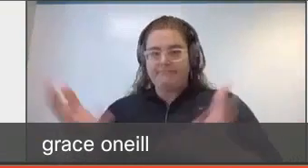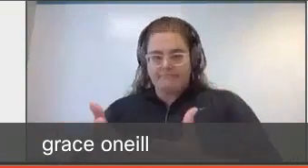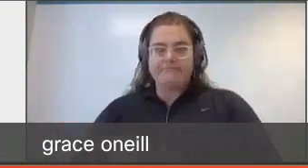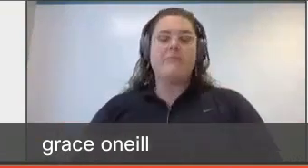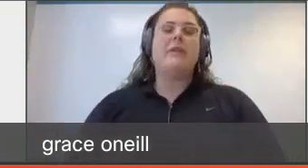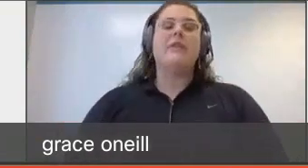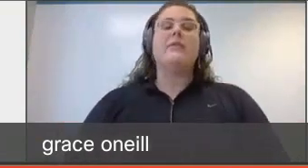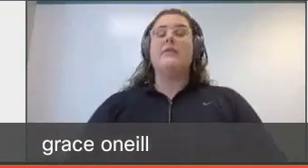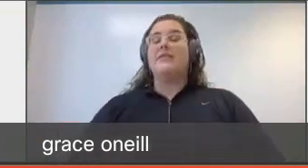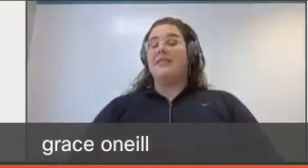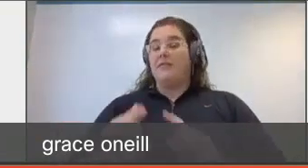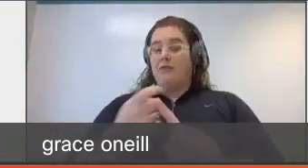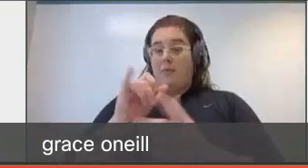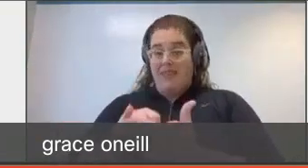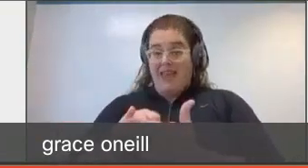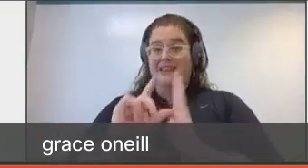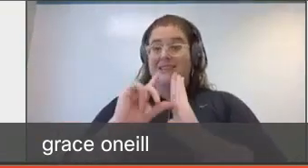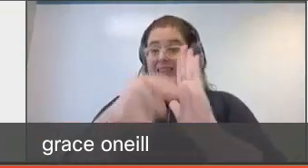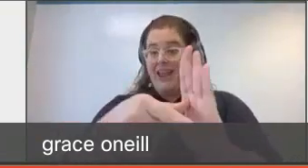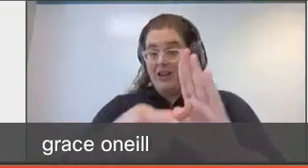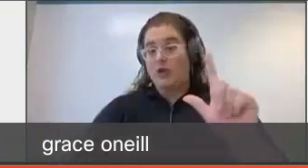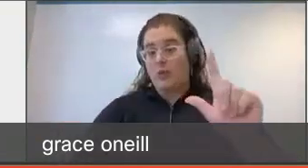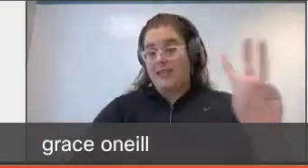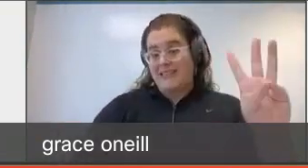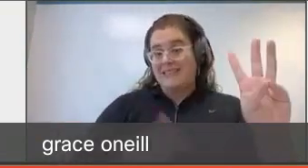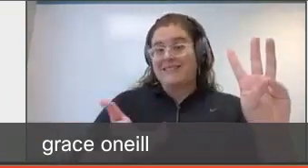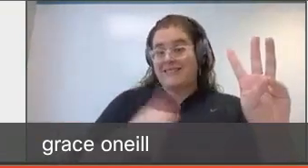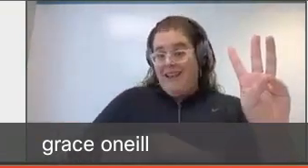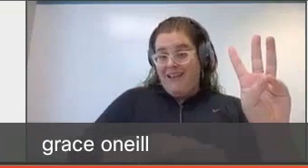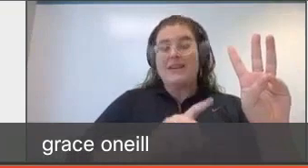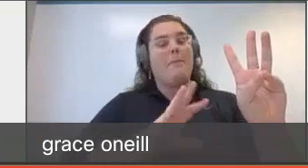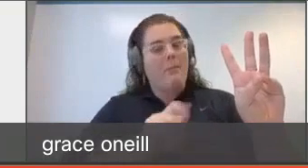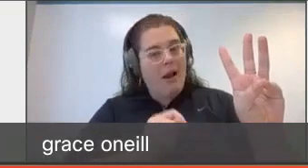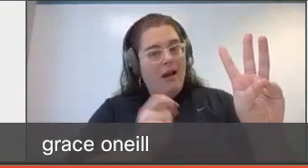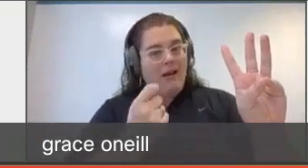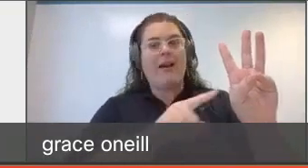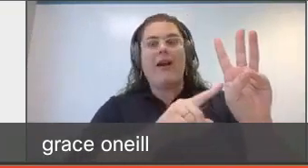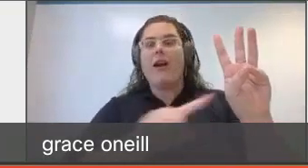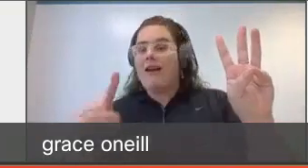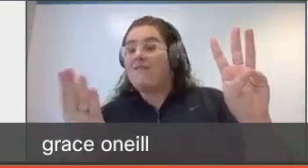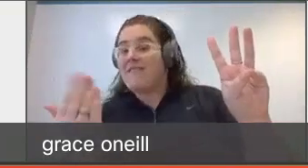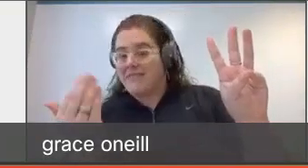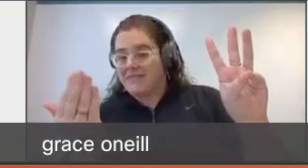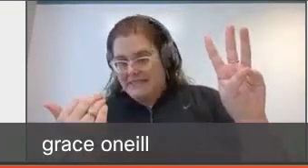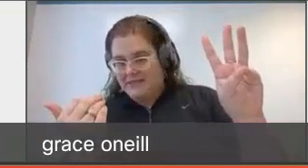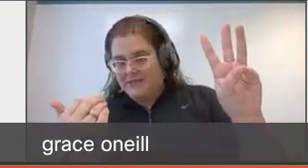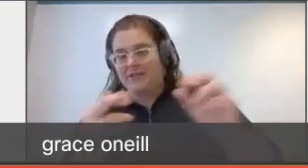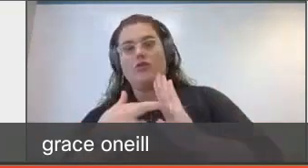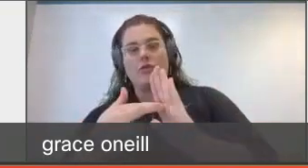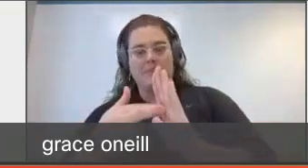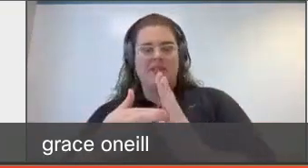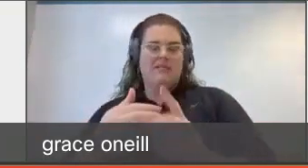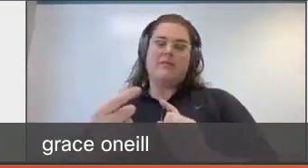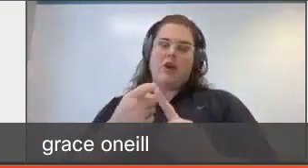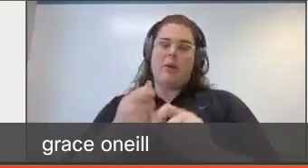had 26 deaths, but only 15 are confirmed as COVID deaths, which represents of the